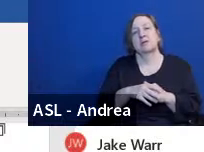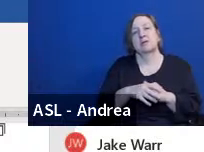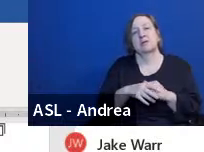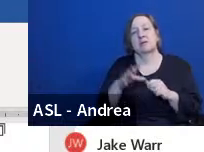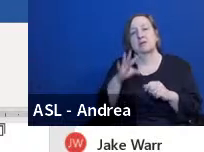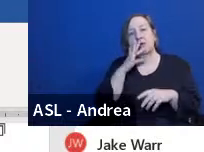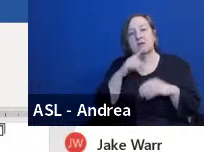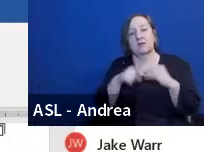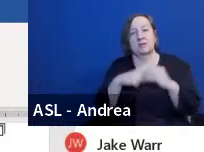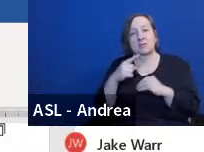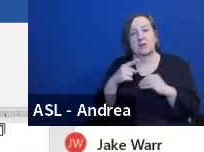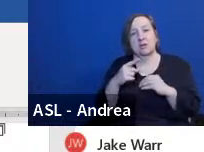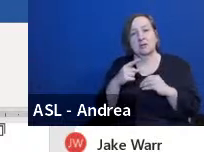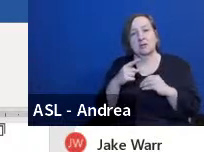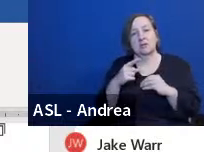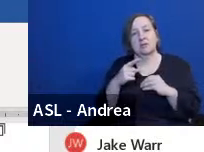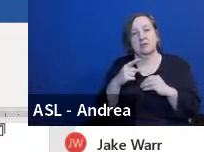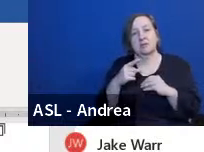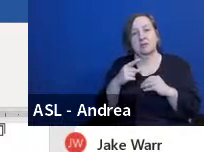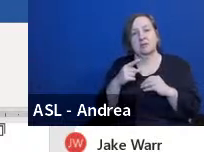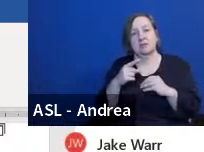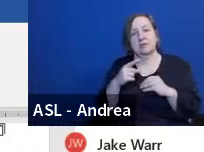we talking about,